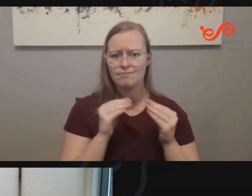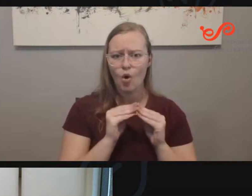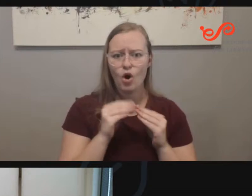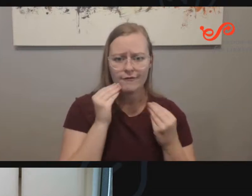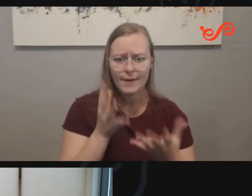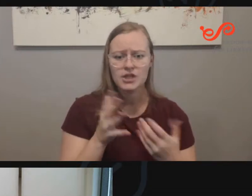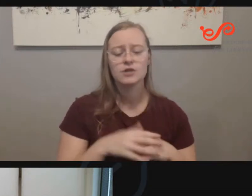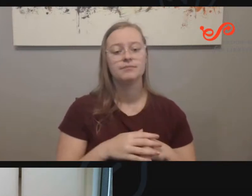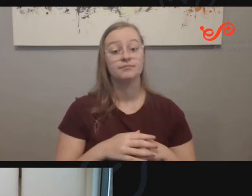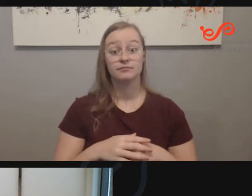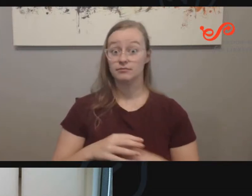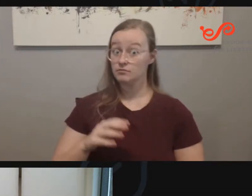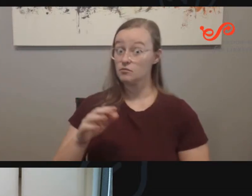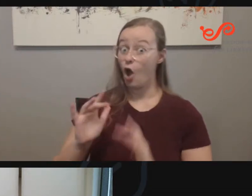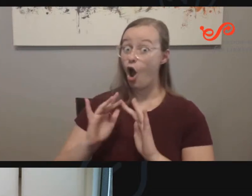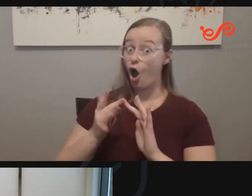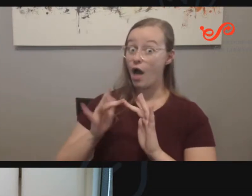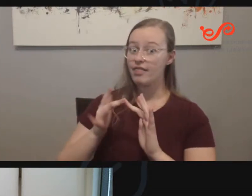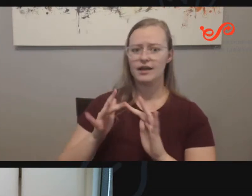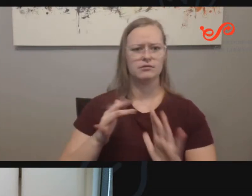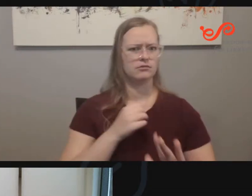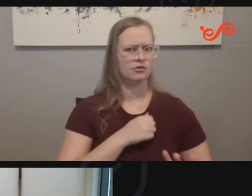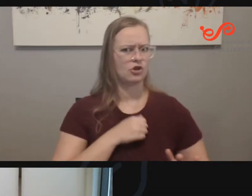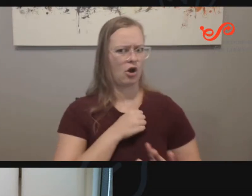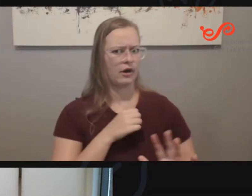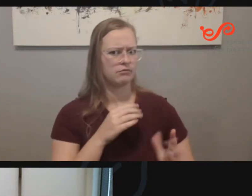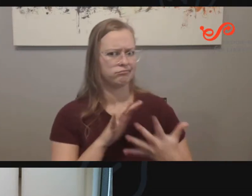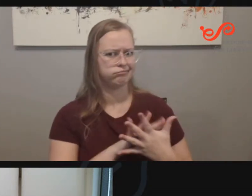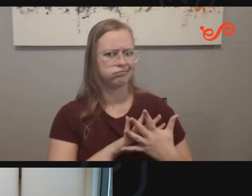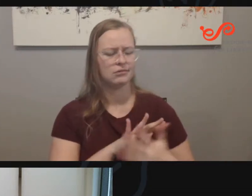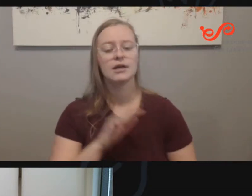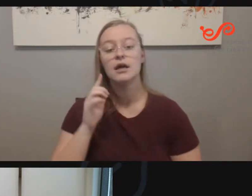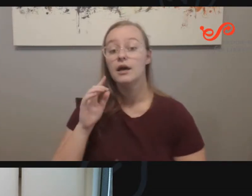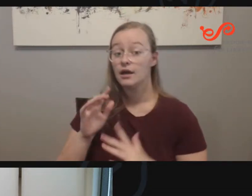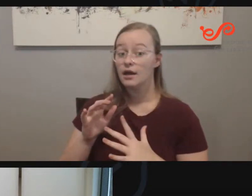Right, that's online. I'm so sorry.